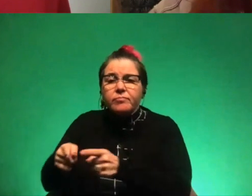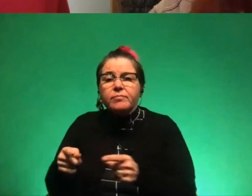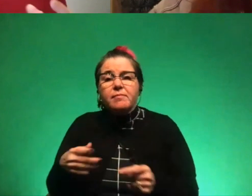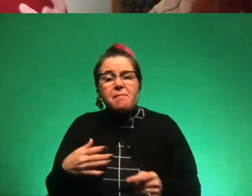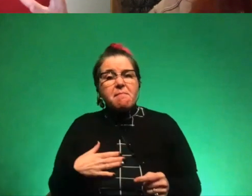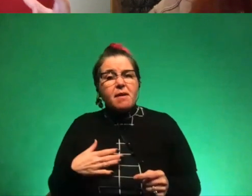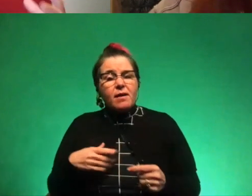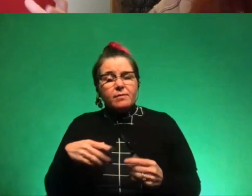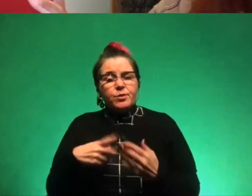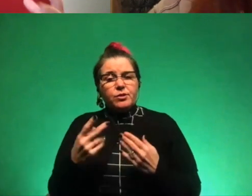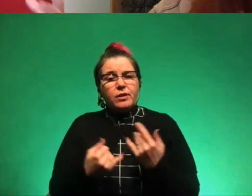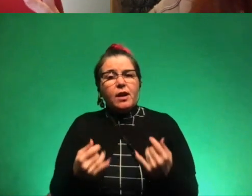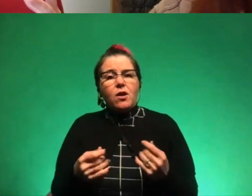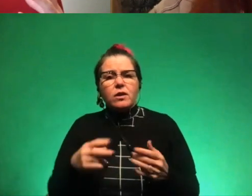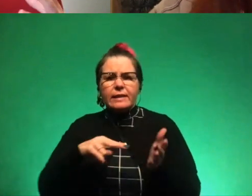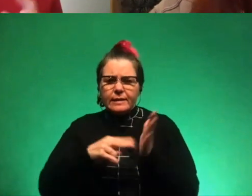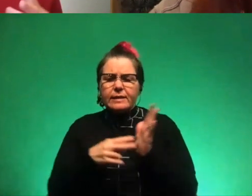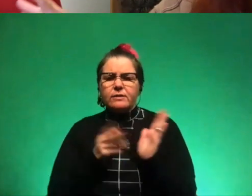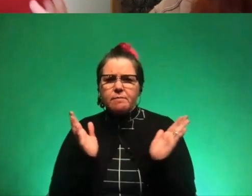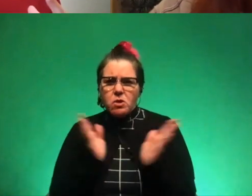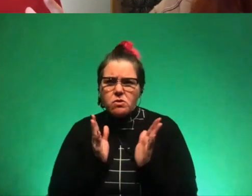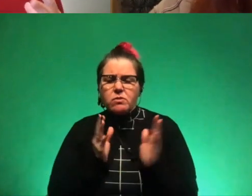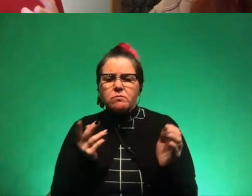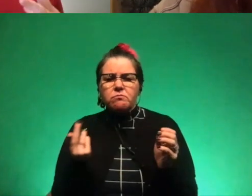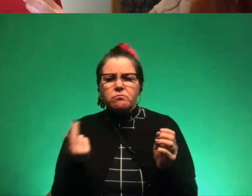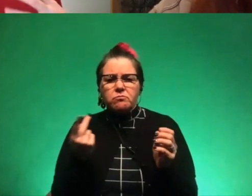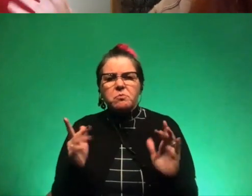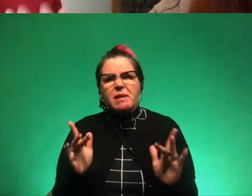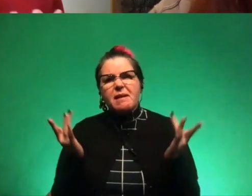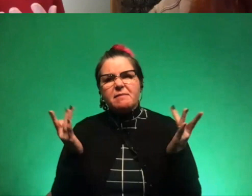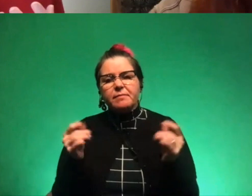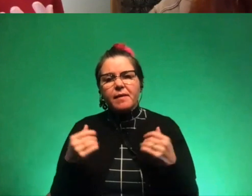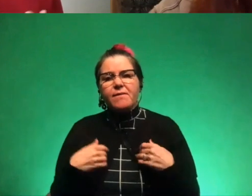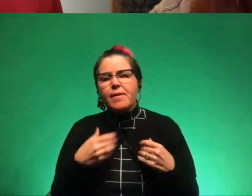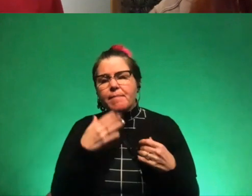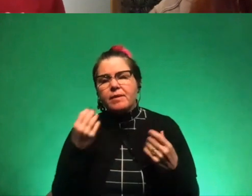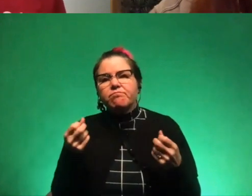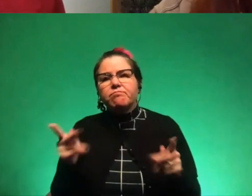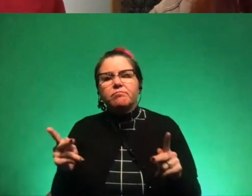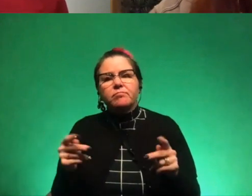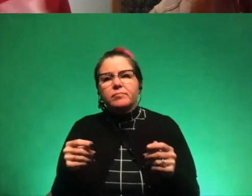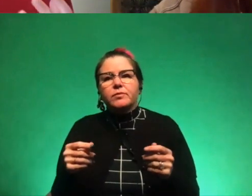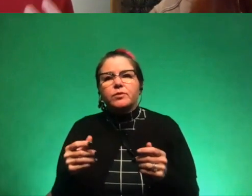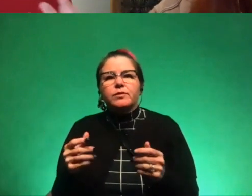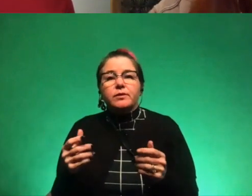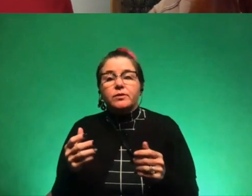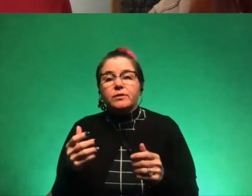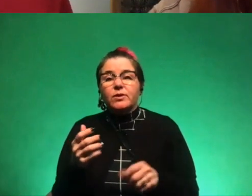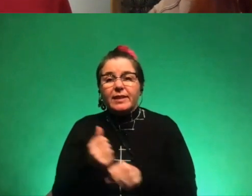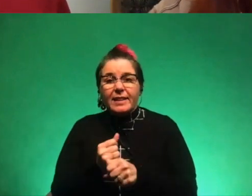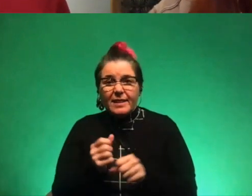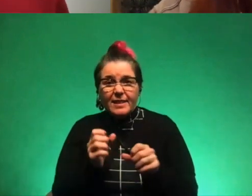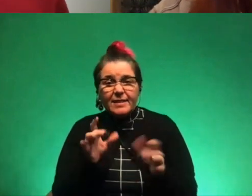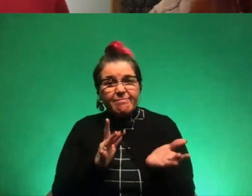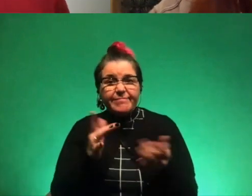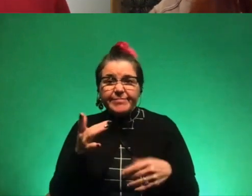For this project, like, we deliberately kept it quite small and light so that we'd have the best chance of getting basically beds on station and